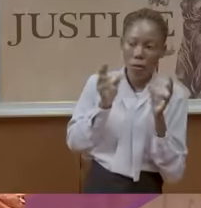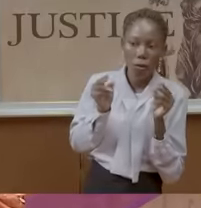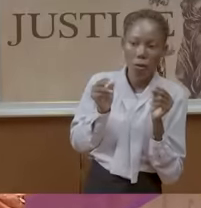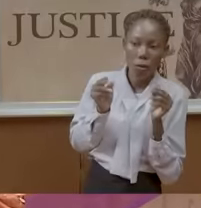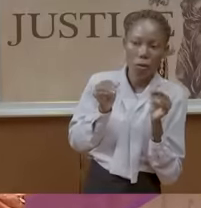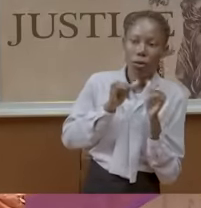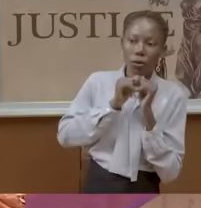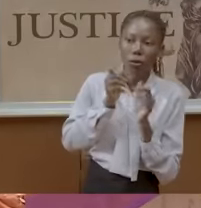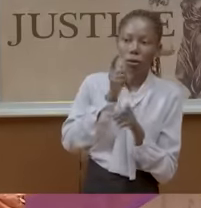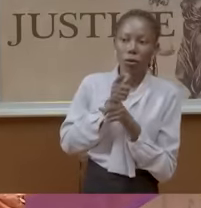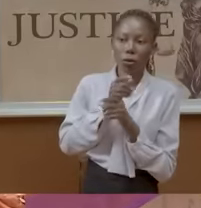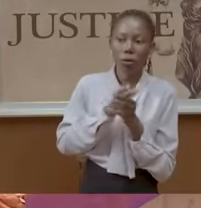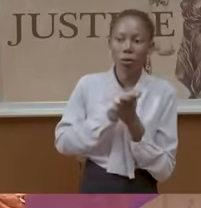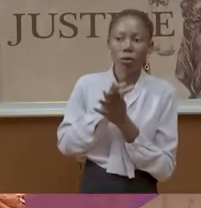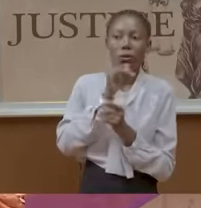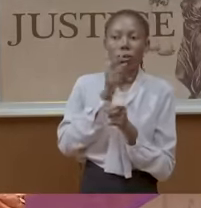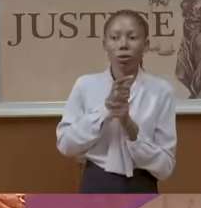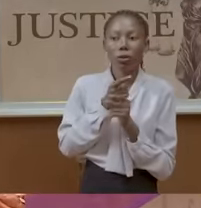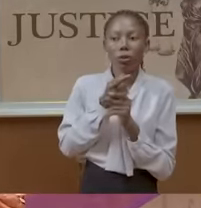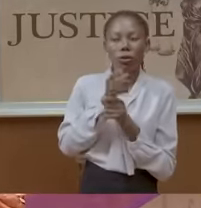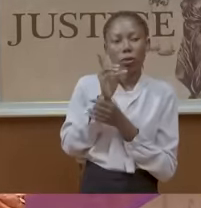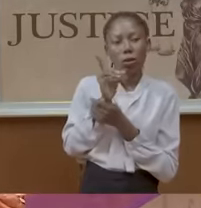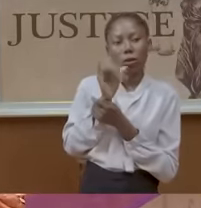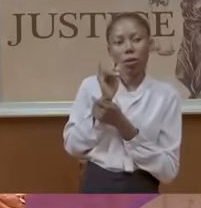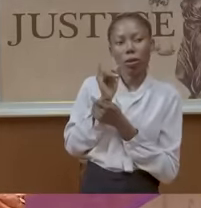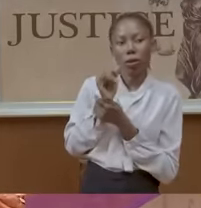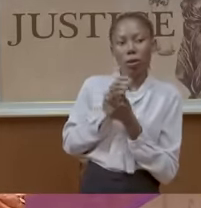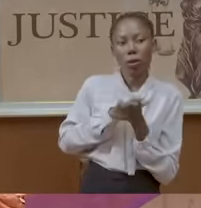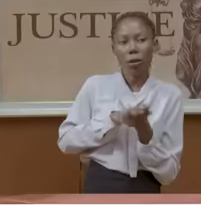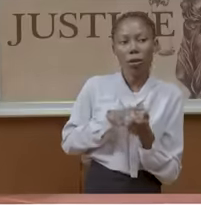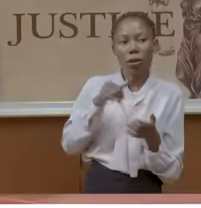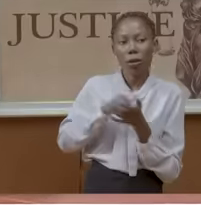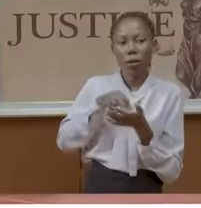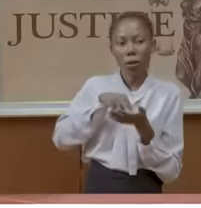No, this one is just to pay at Covenant University. It's a diploma course.